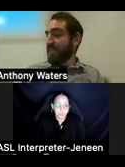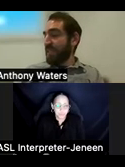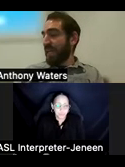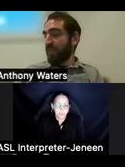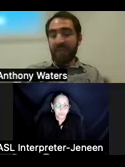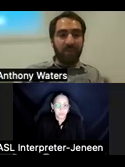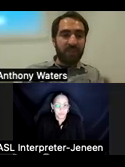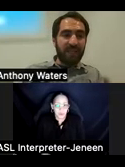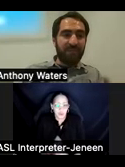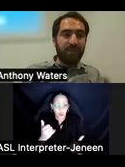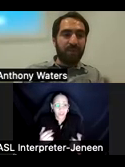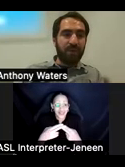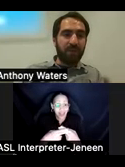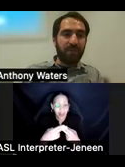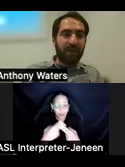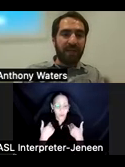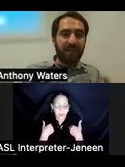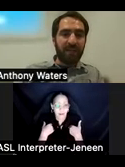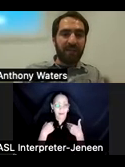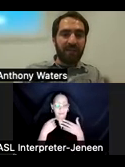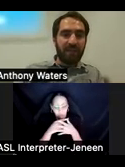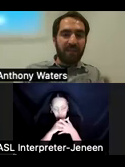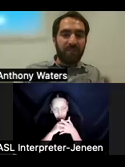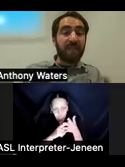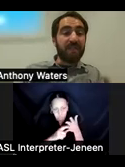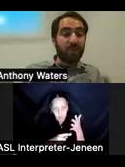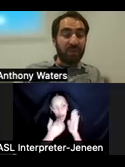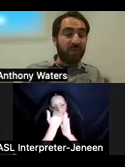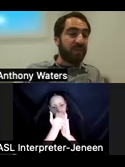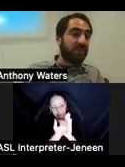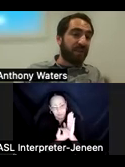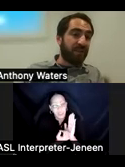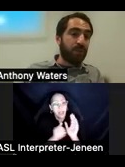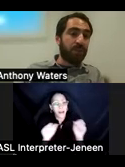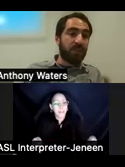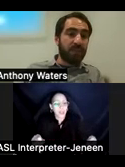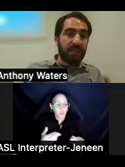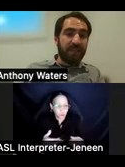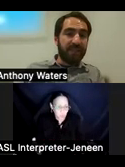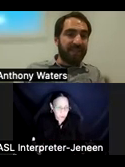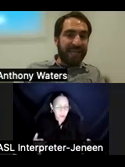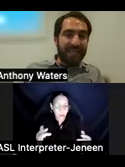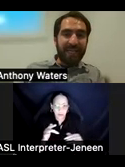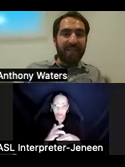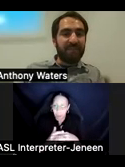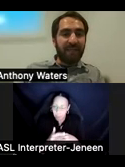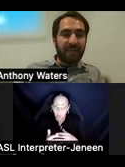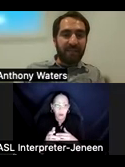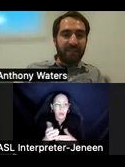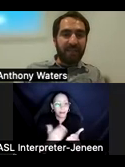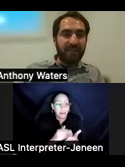And so on this slide, we just have a number of possible resources available. Again, the